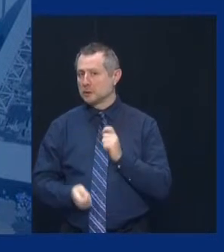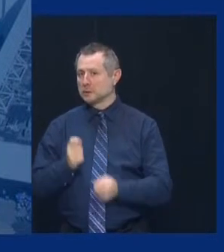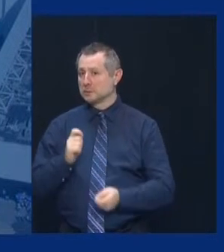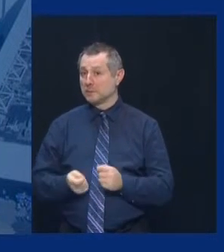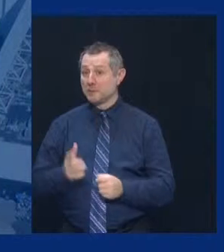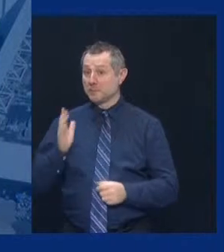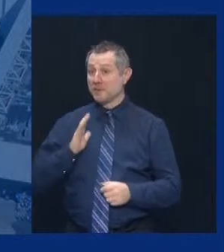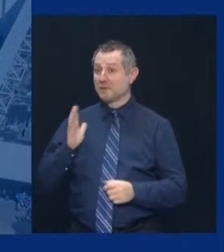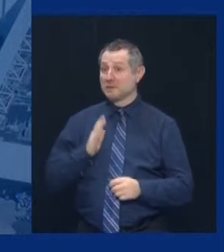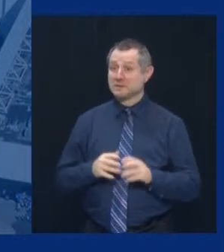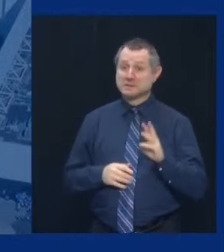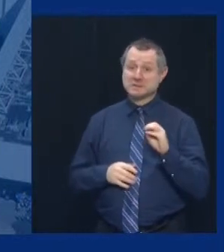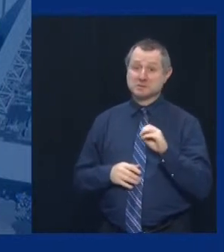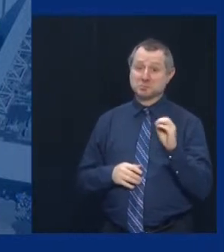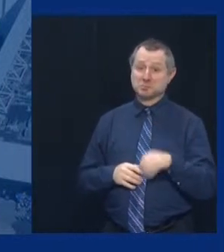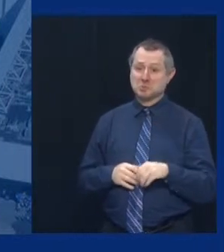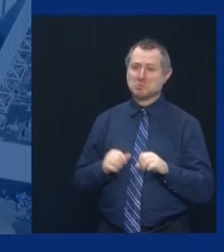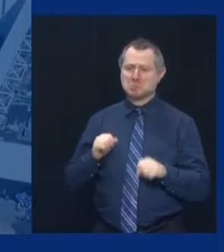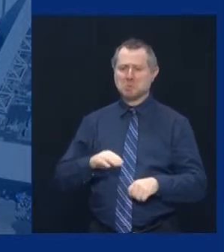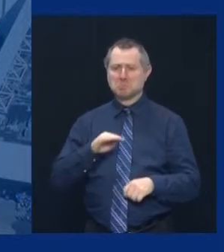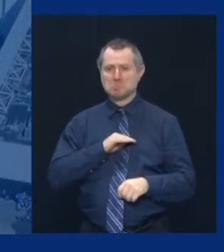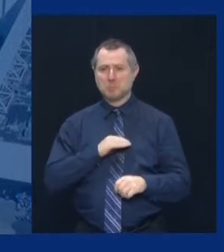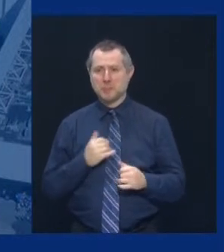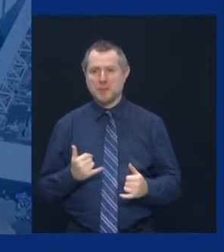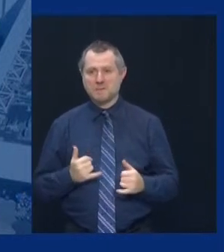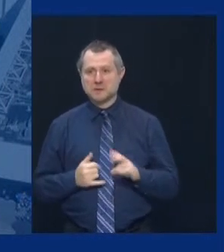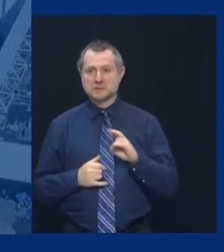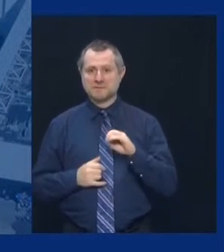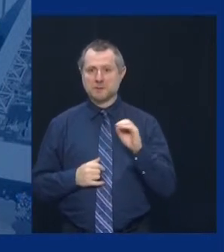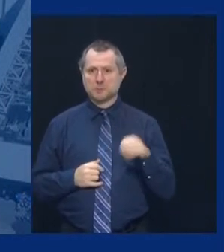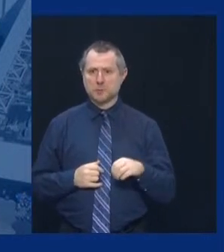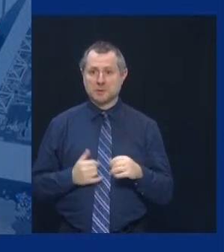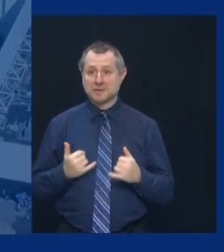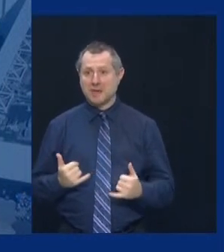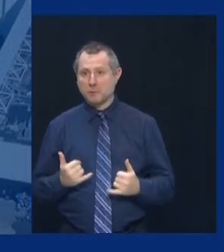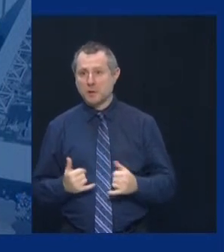at about 60%, then it went to about 70%. Now it's